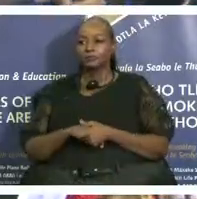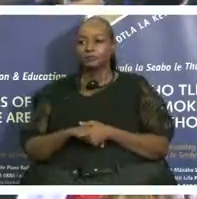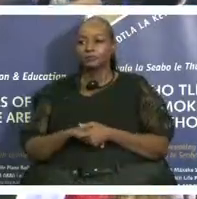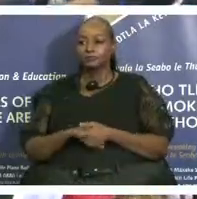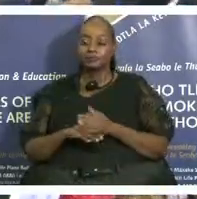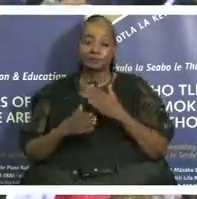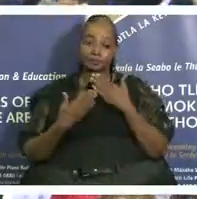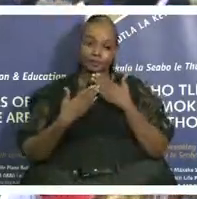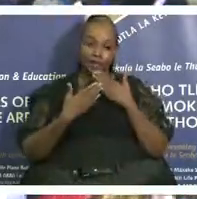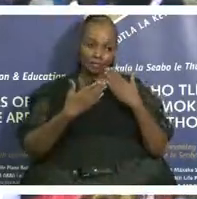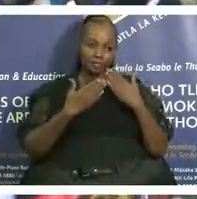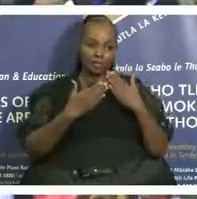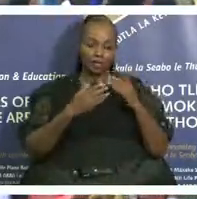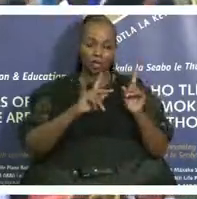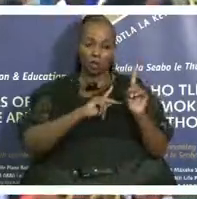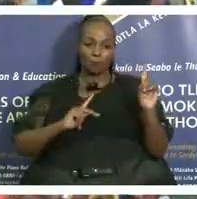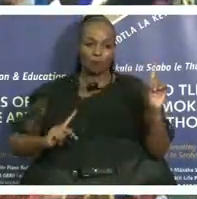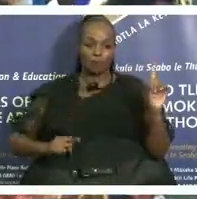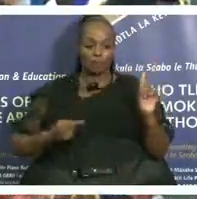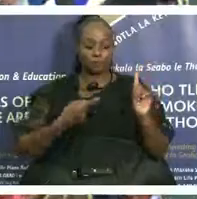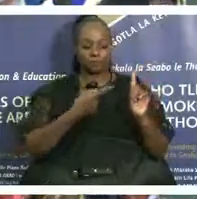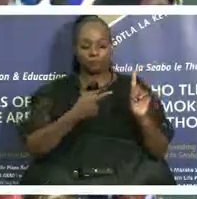Thank you, Honorable Premier.